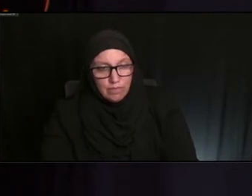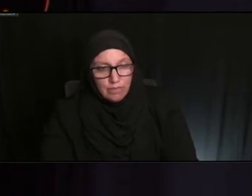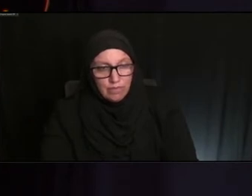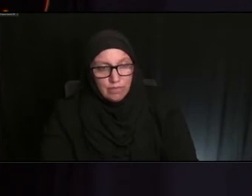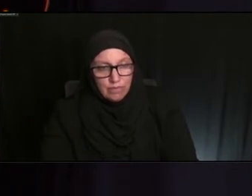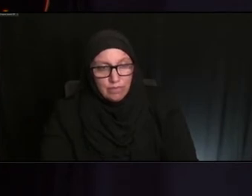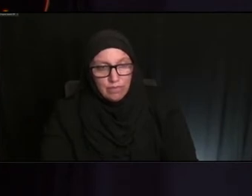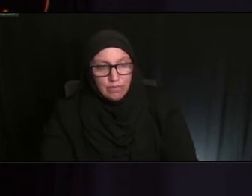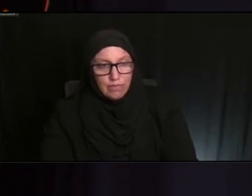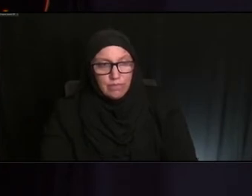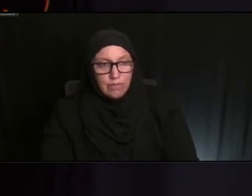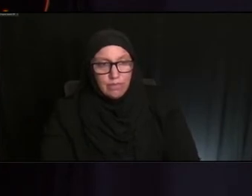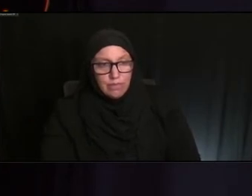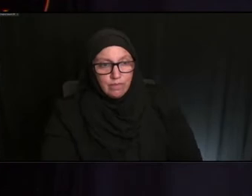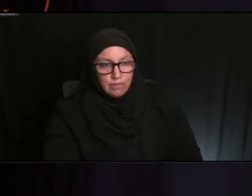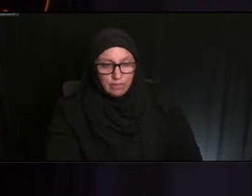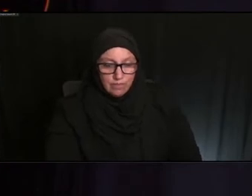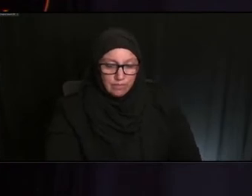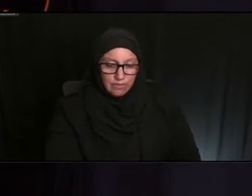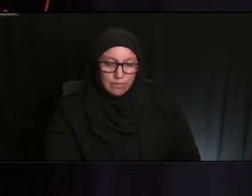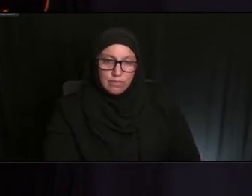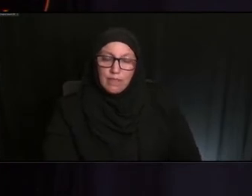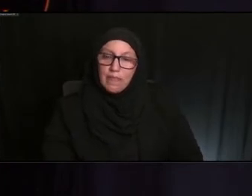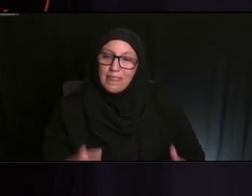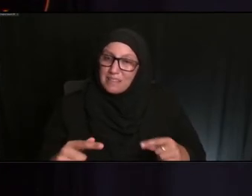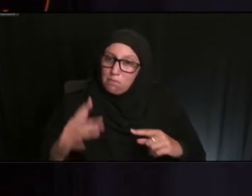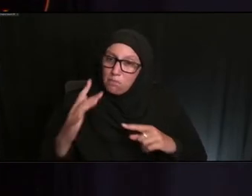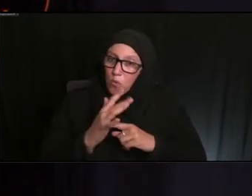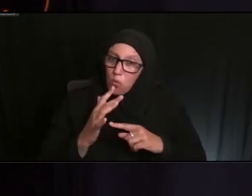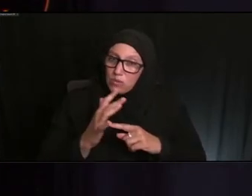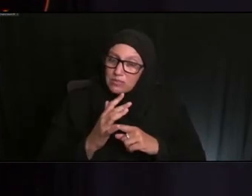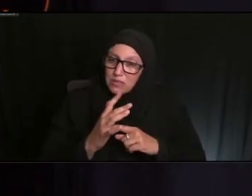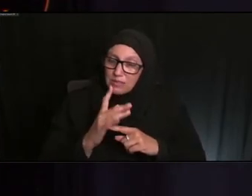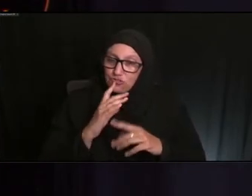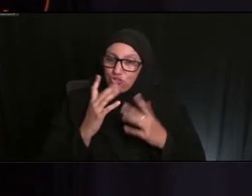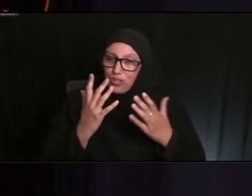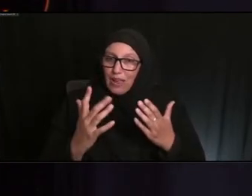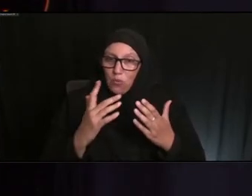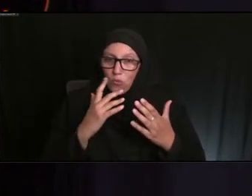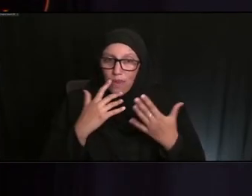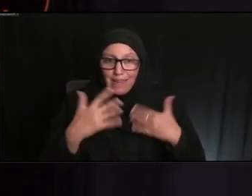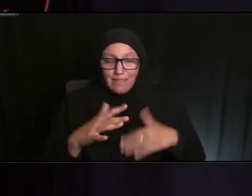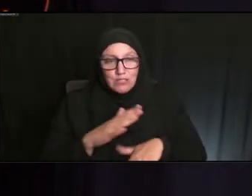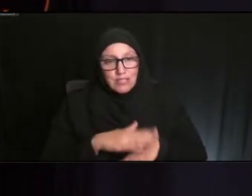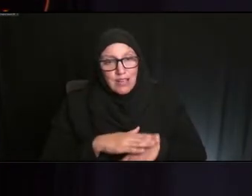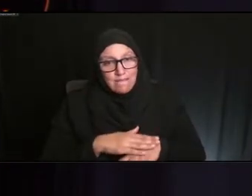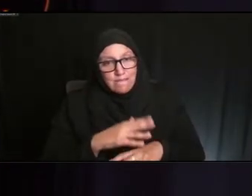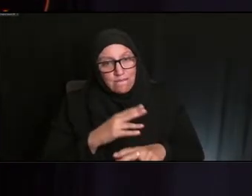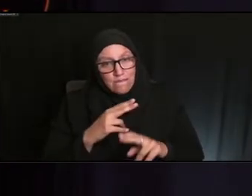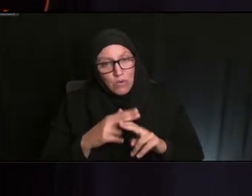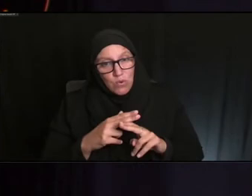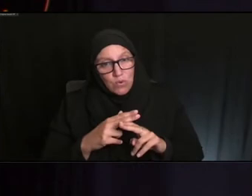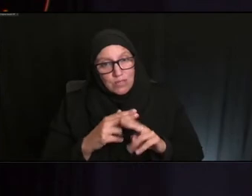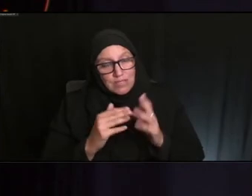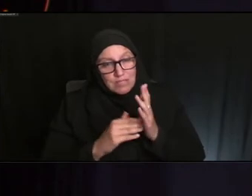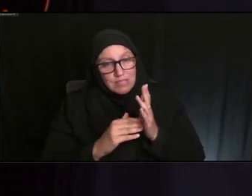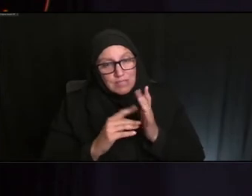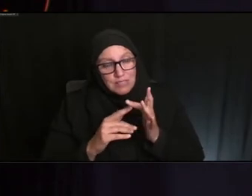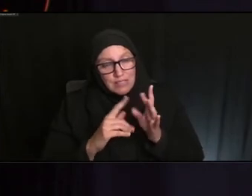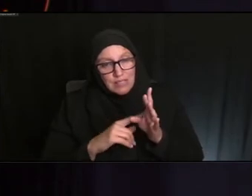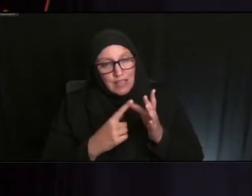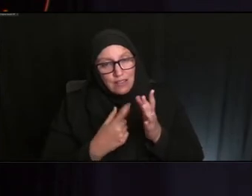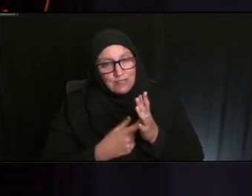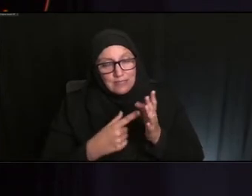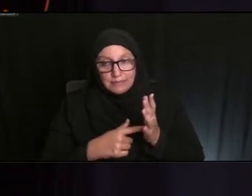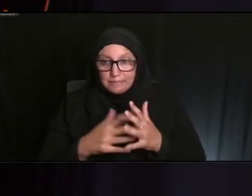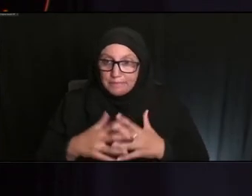today. And I'm going to round up here and inshallah leave the du'a to a dear brother that's been waiting for